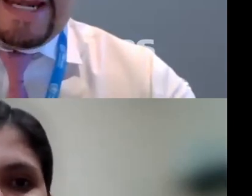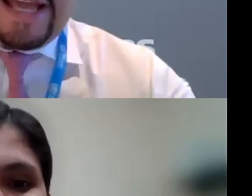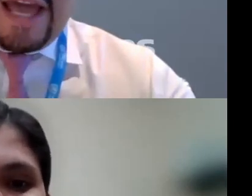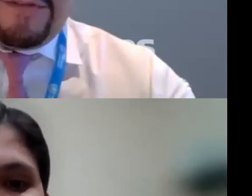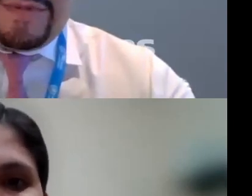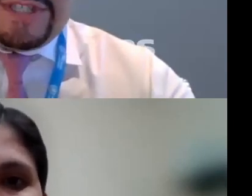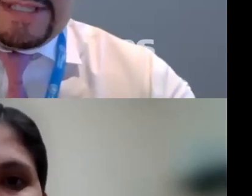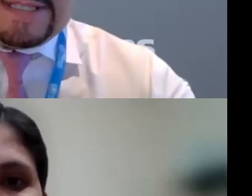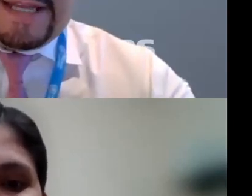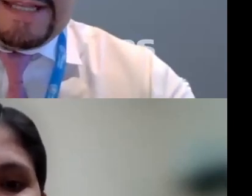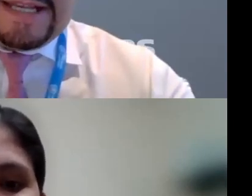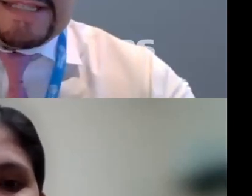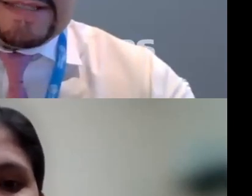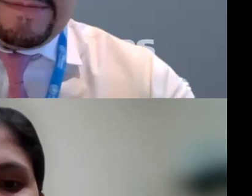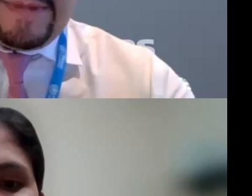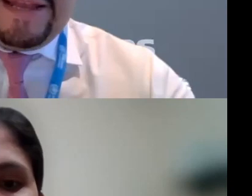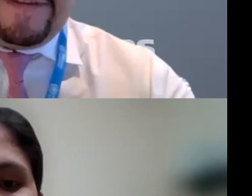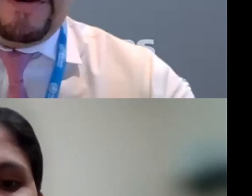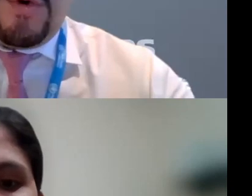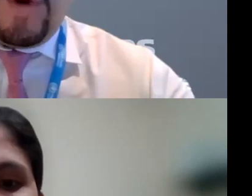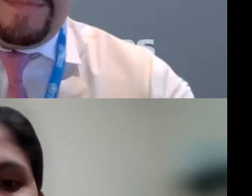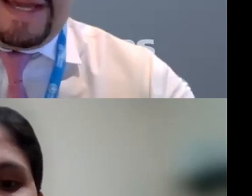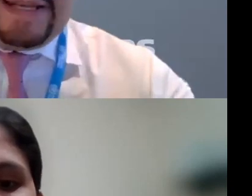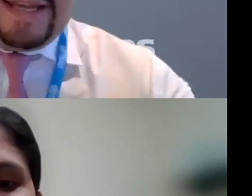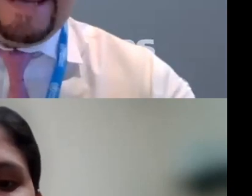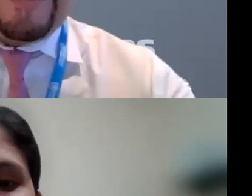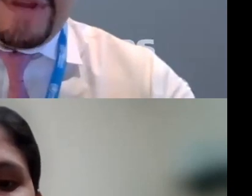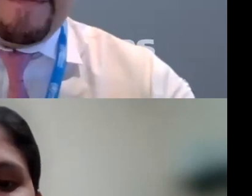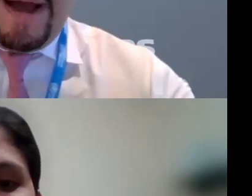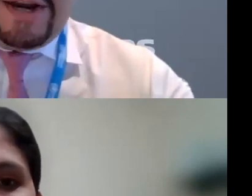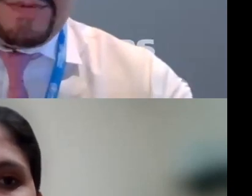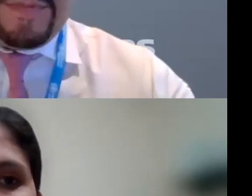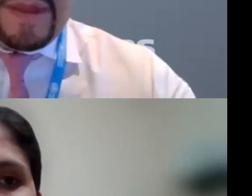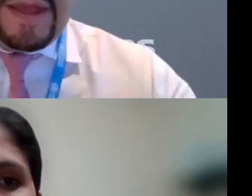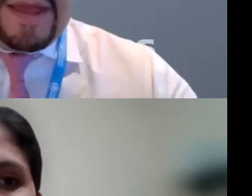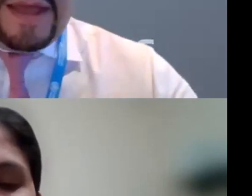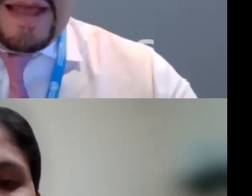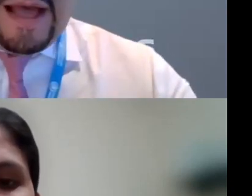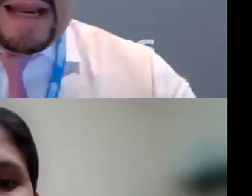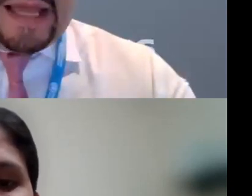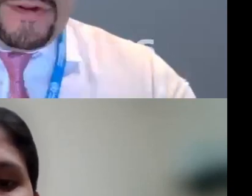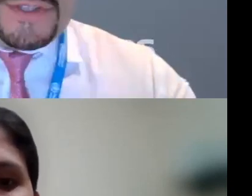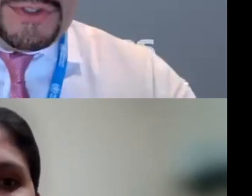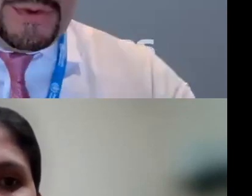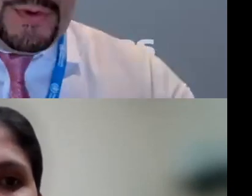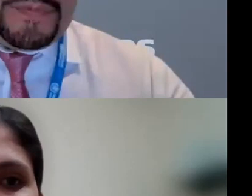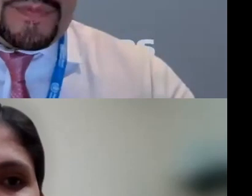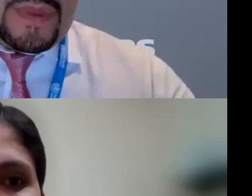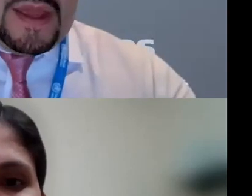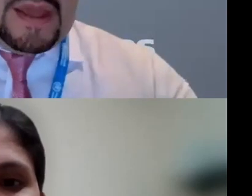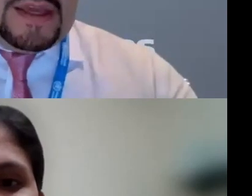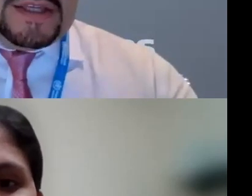to any kind of emergencies and disasters by leaving no one behind in a real manner. I like also